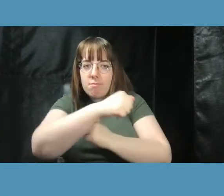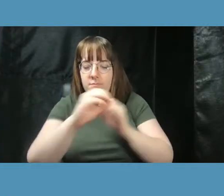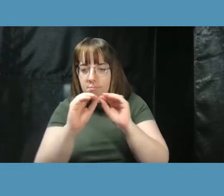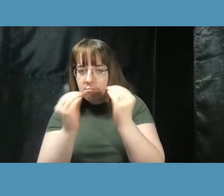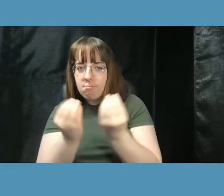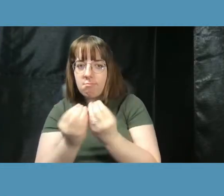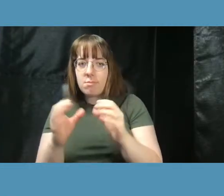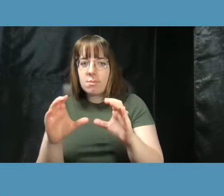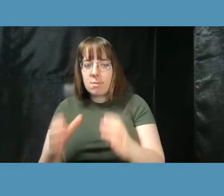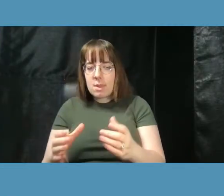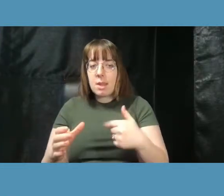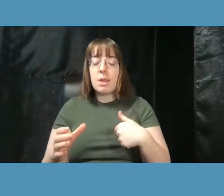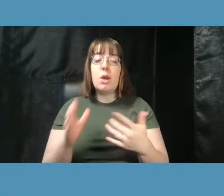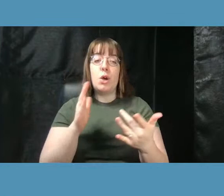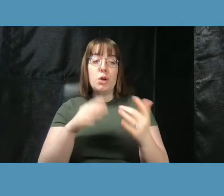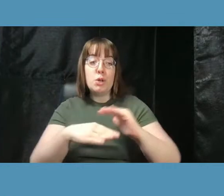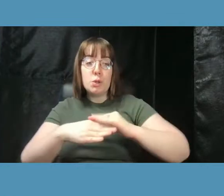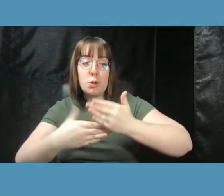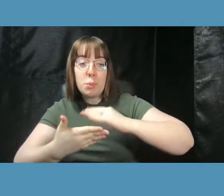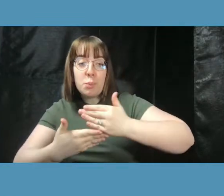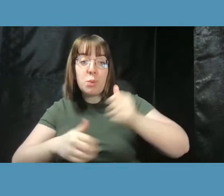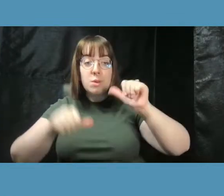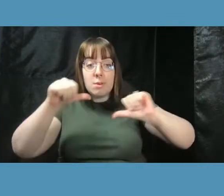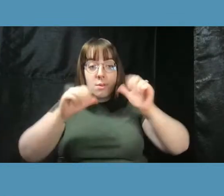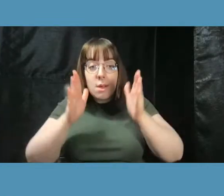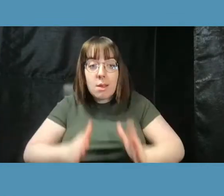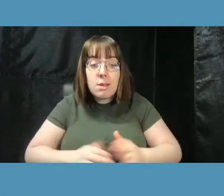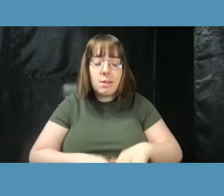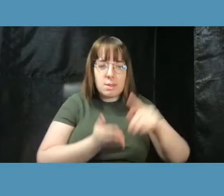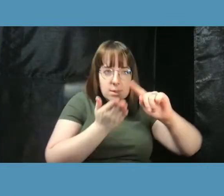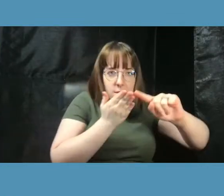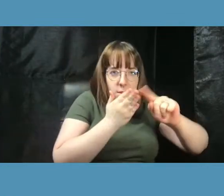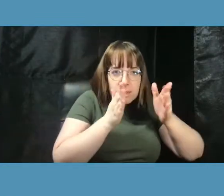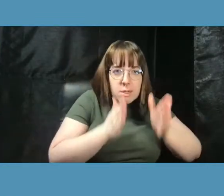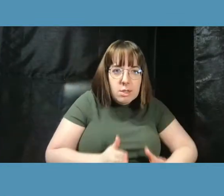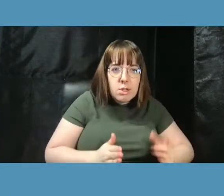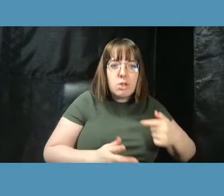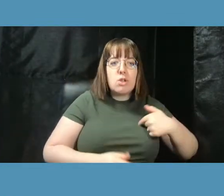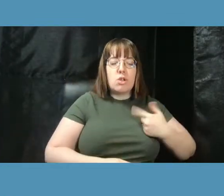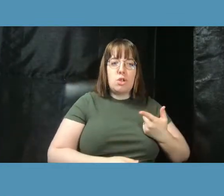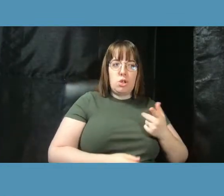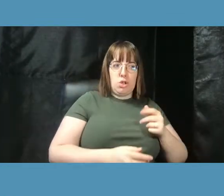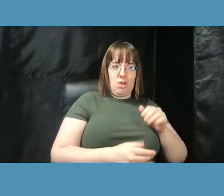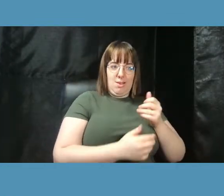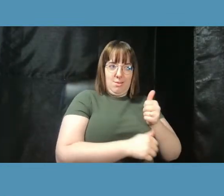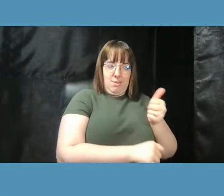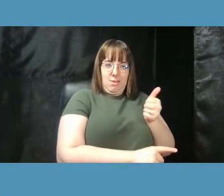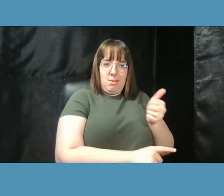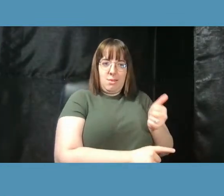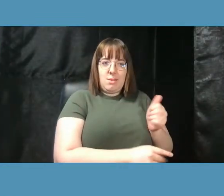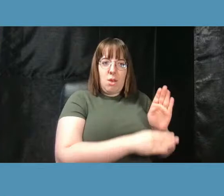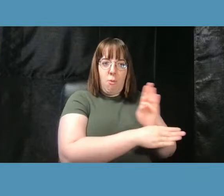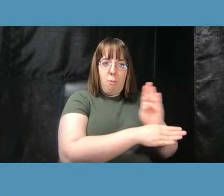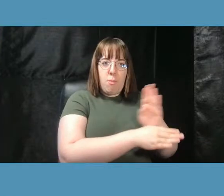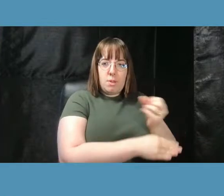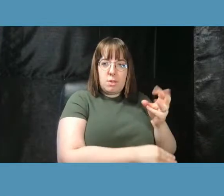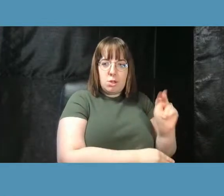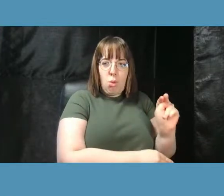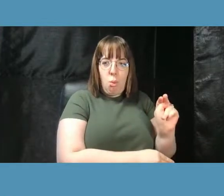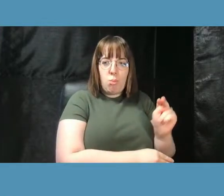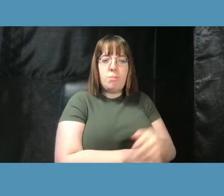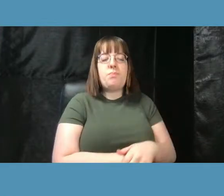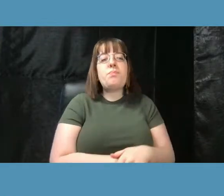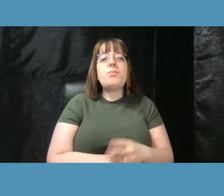consultant, computer scientist, researcher, speaker, and entrepreneur. Sina will be joined by Corey